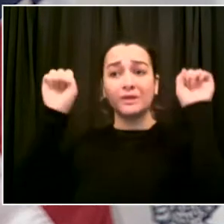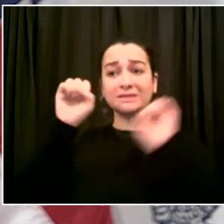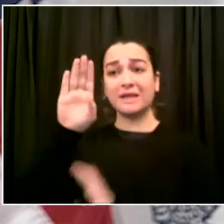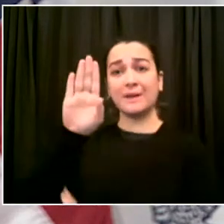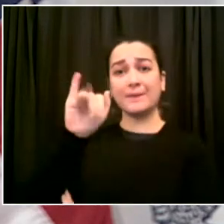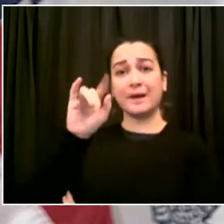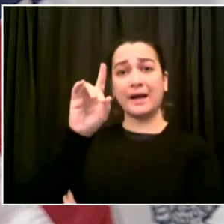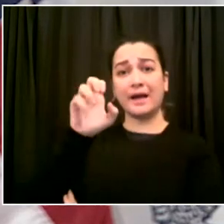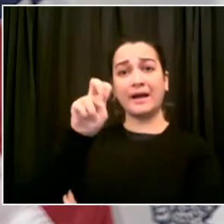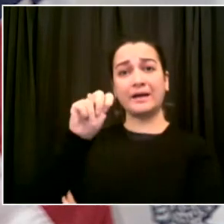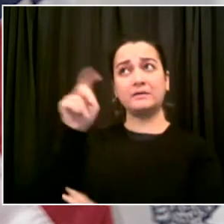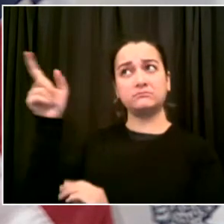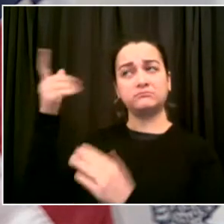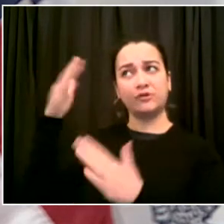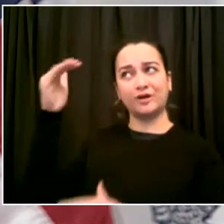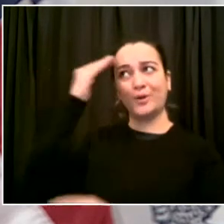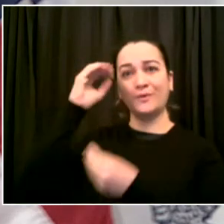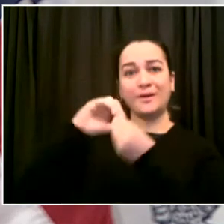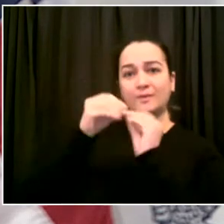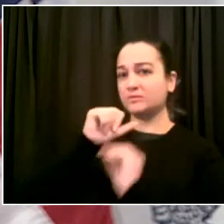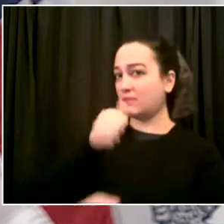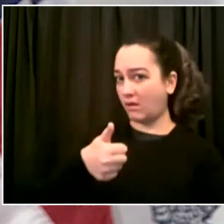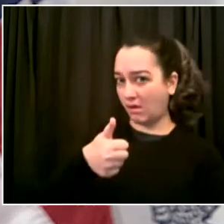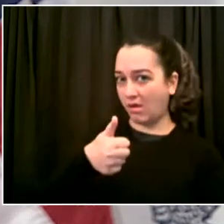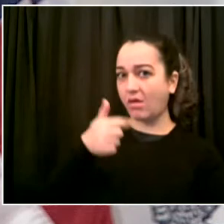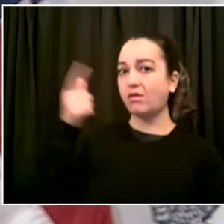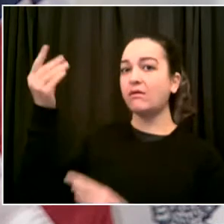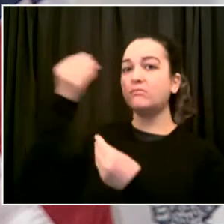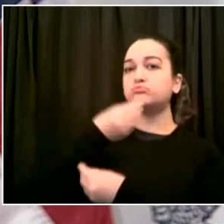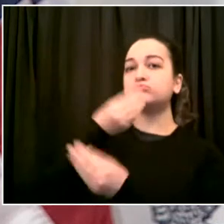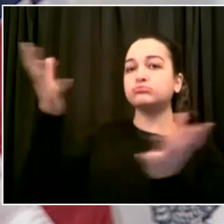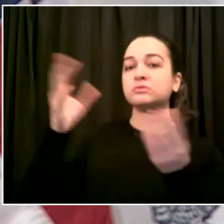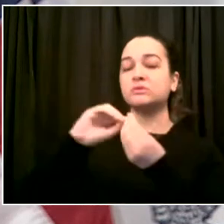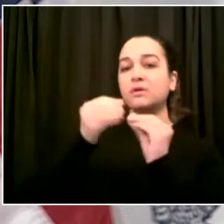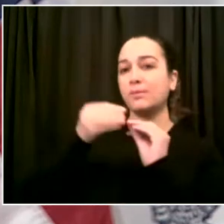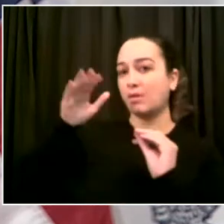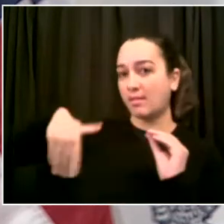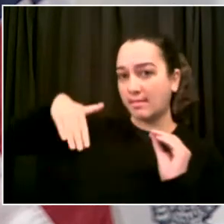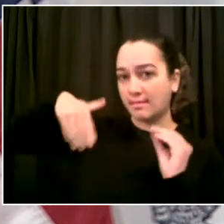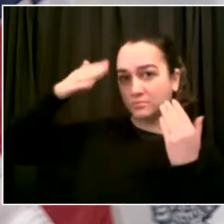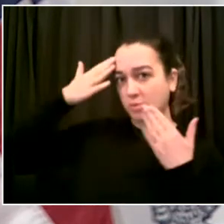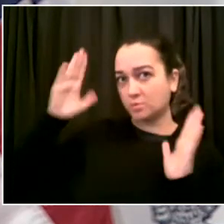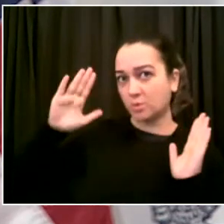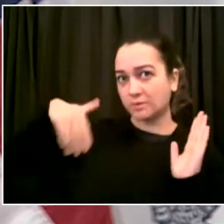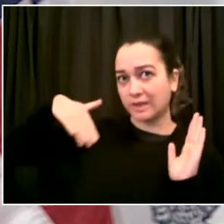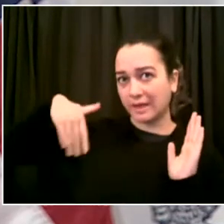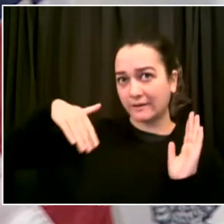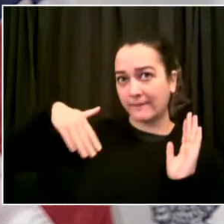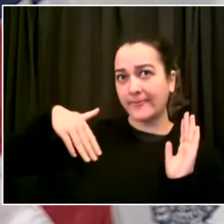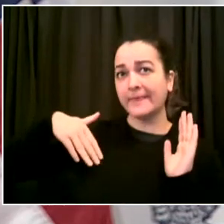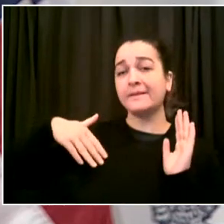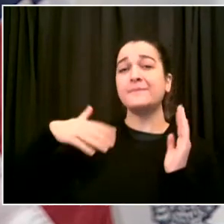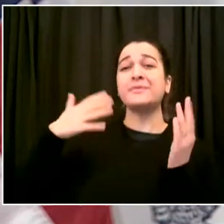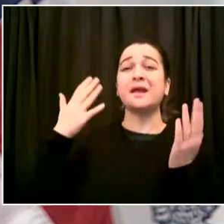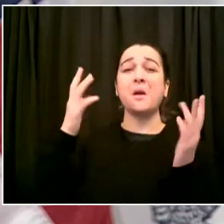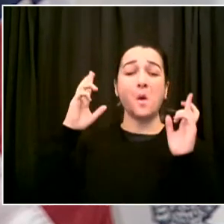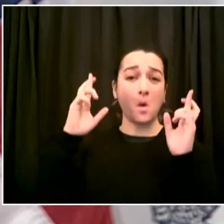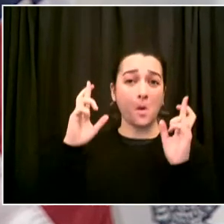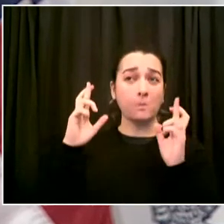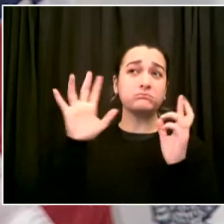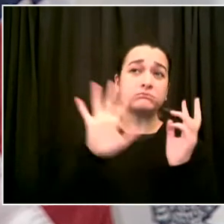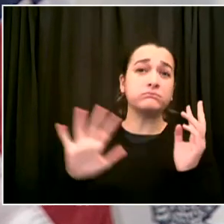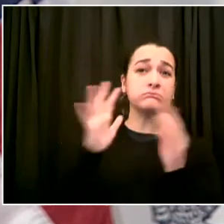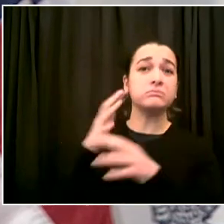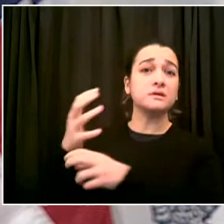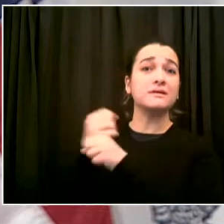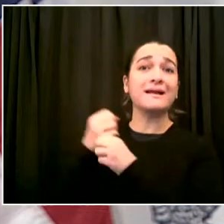if there's a little delay, it won't be long because we'll just fill in all the spaces we could be using. Dr. Choksi, you want to talk about specific